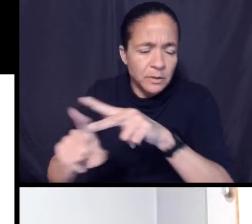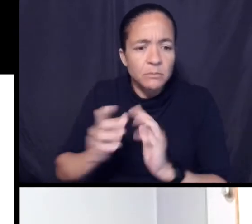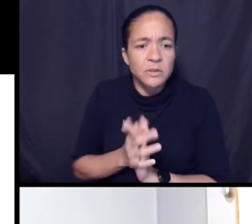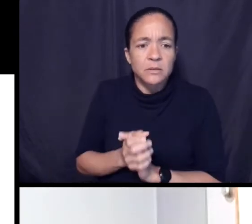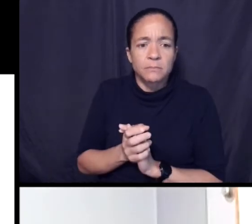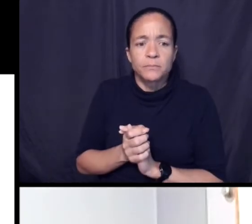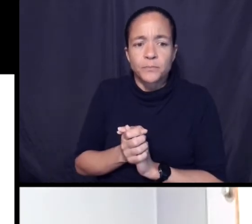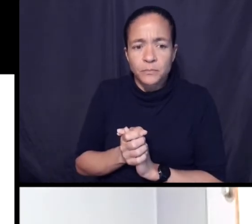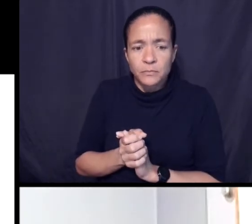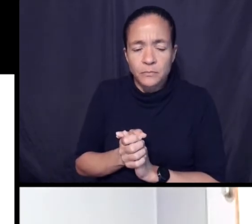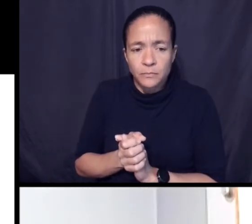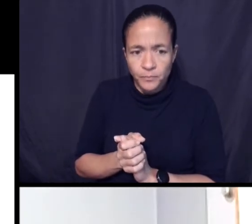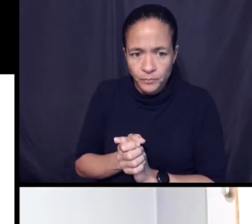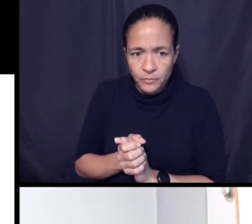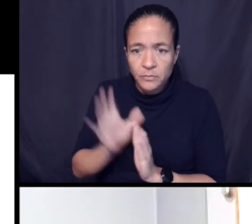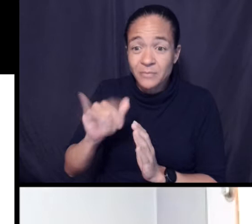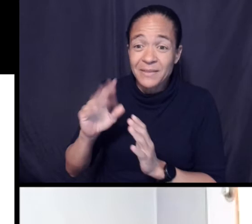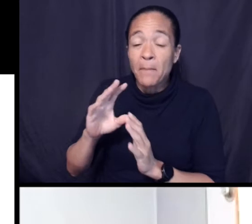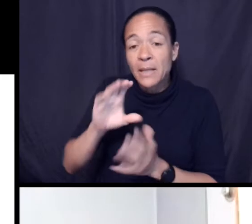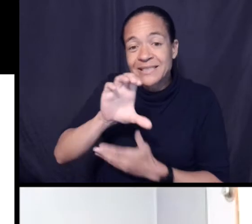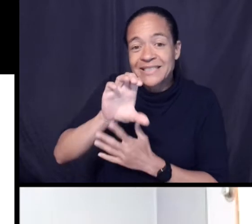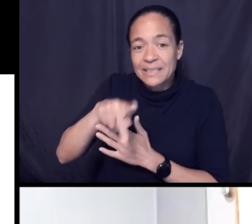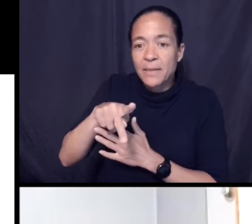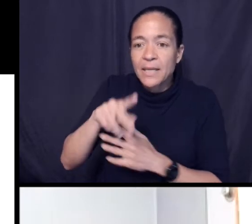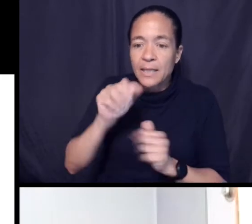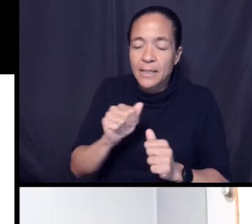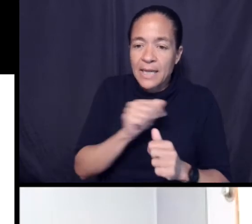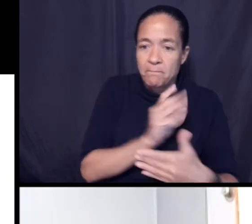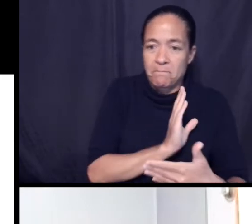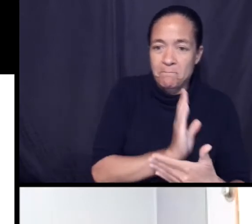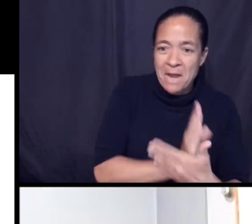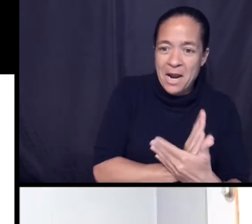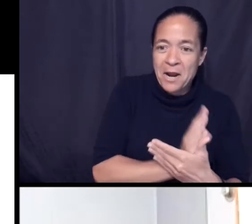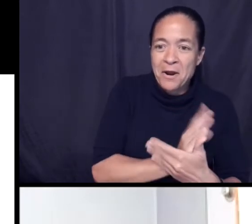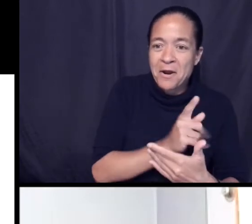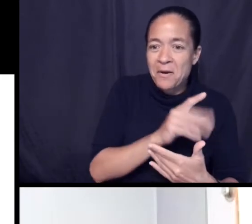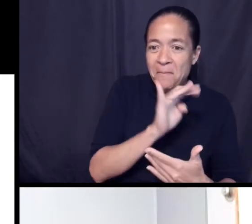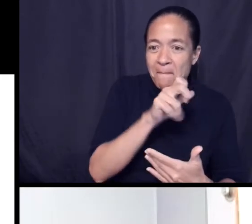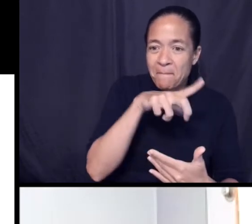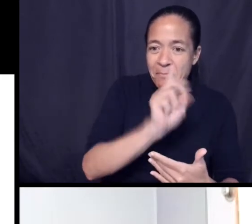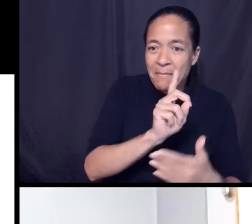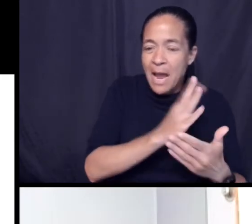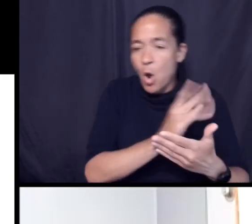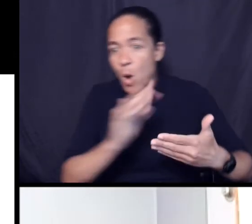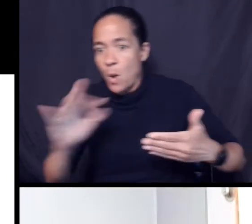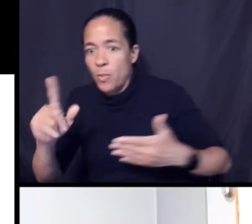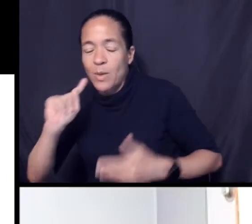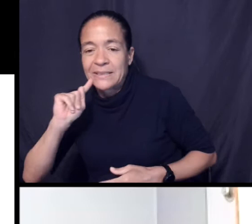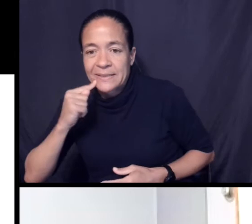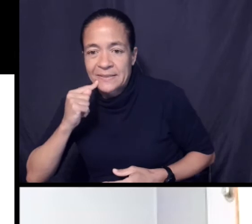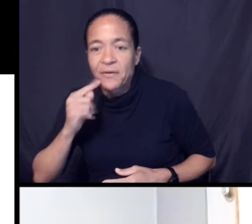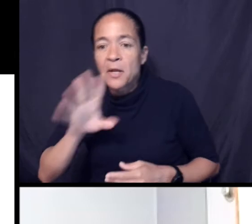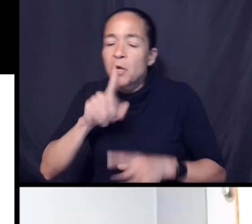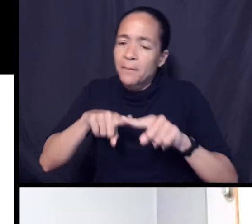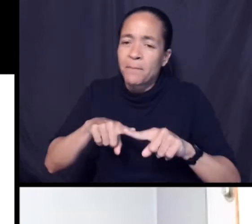in association with congenital CMV, CP may be anywhere from the mild to severe end of the spectrum. It all really depends on